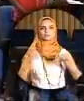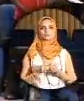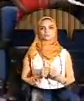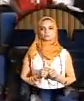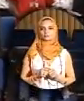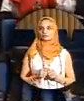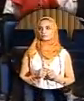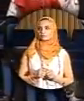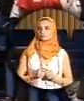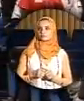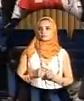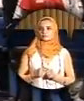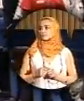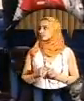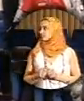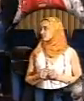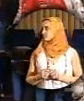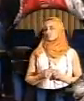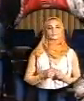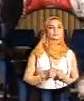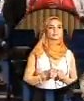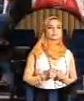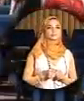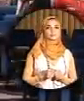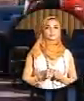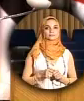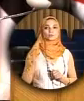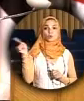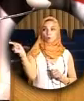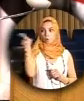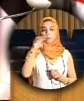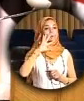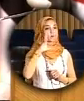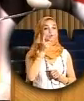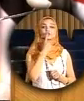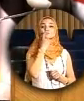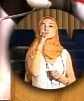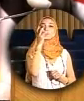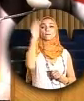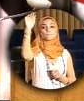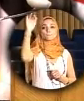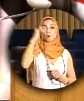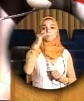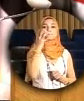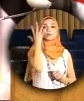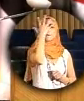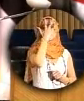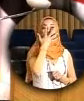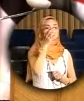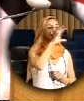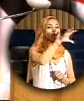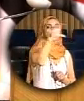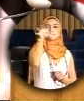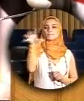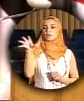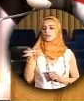A wonderful group of young people who have come from all over Africa to be with us in our Cyber Peace Youth